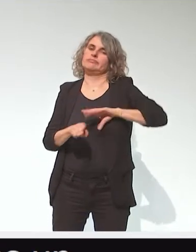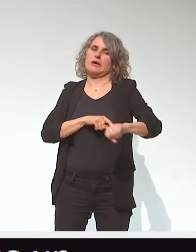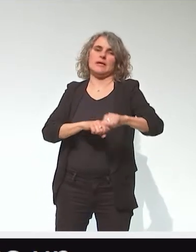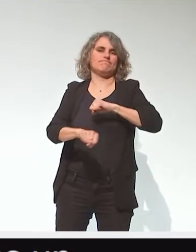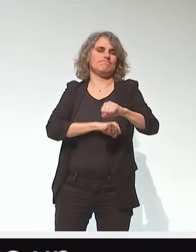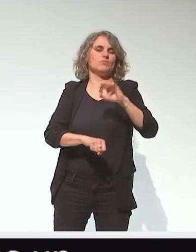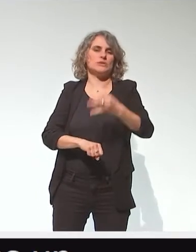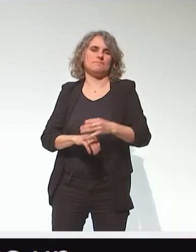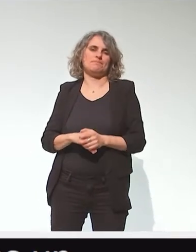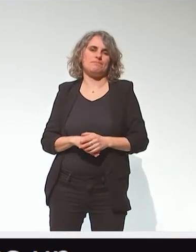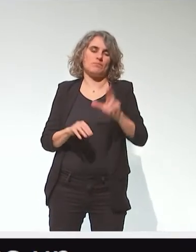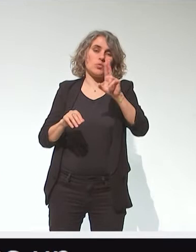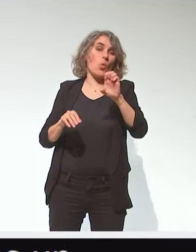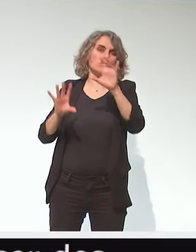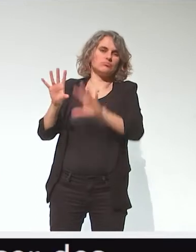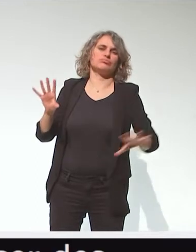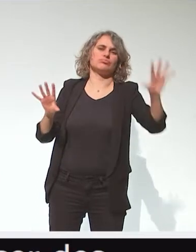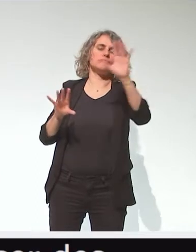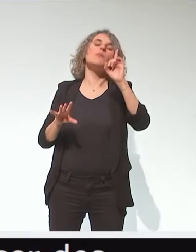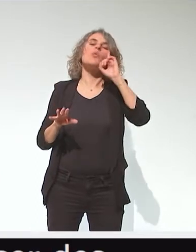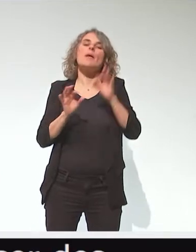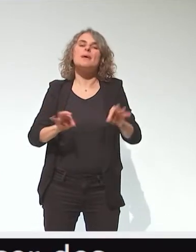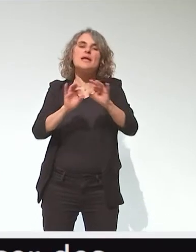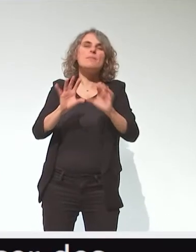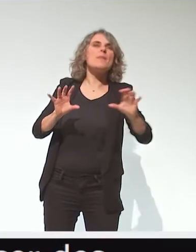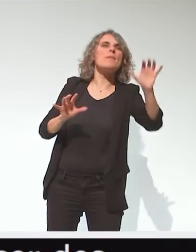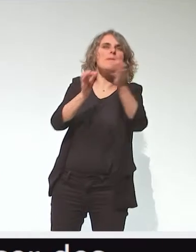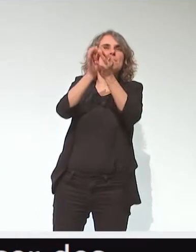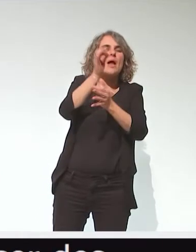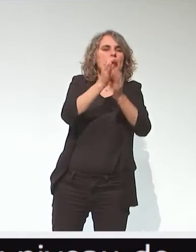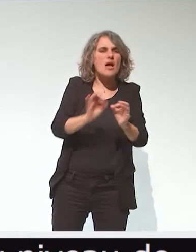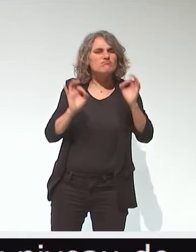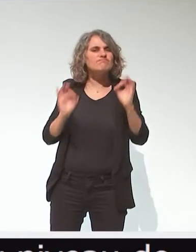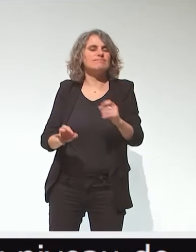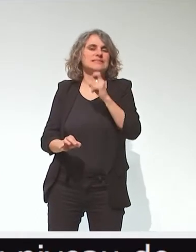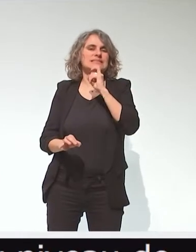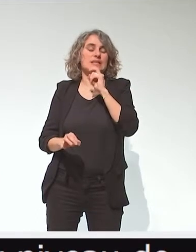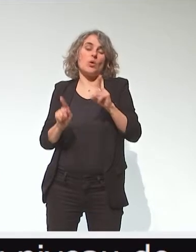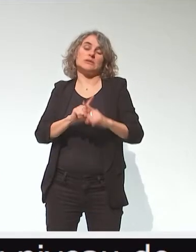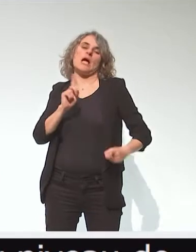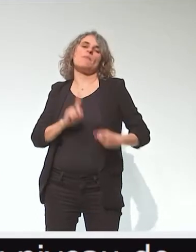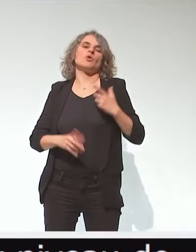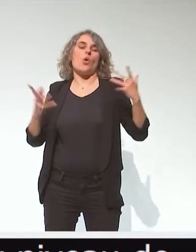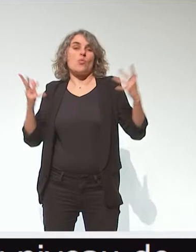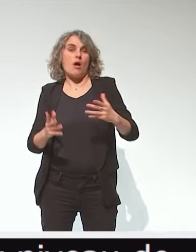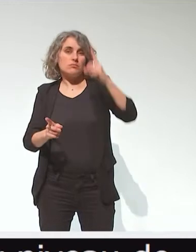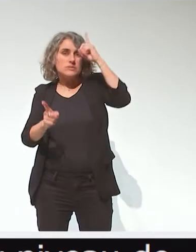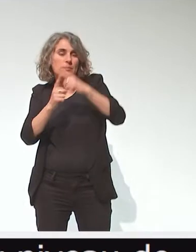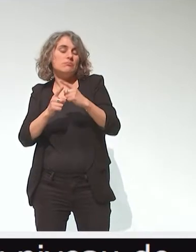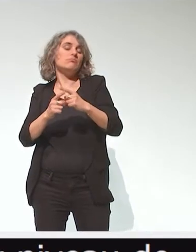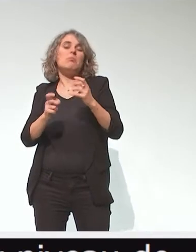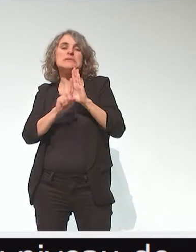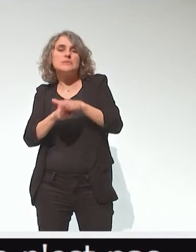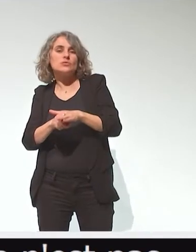levels, and it doesn't take account of the intersectionality of experience. It doesn't reach out to people at the edges of our